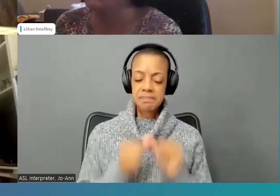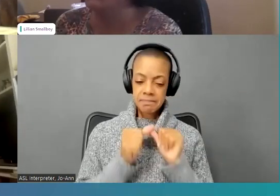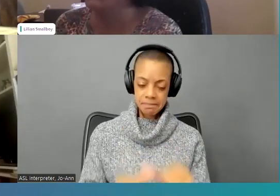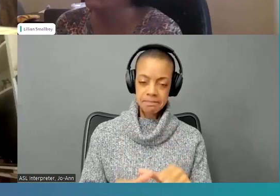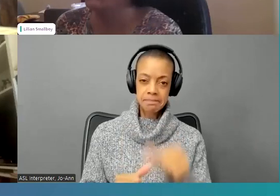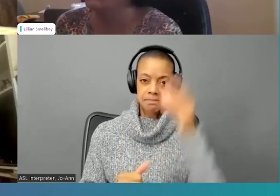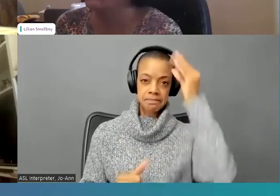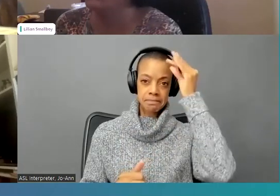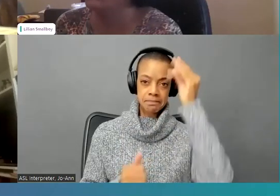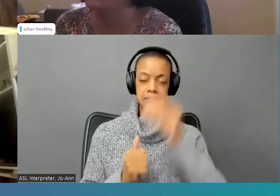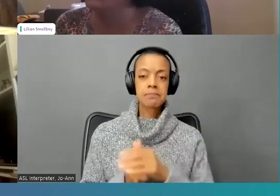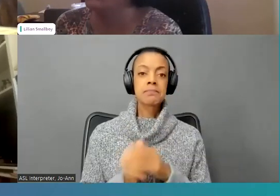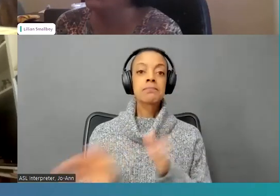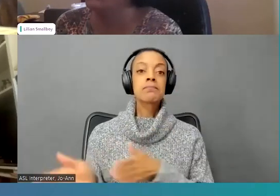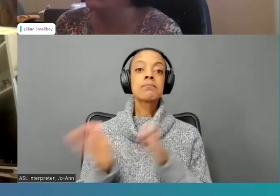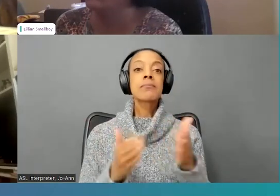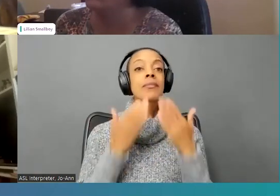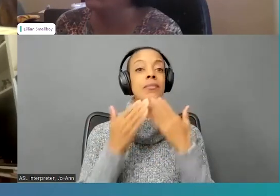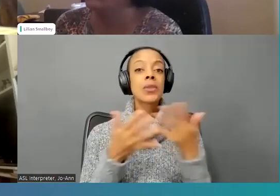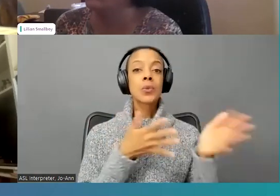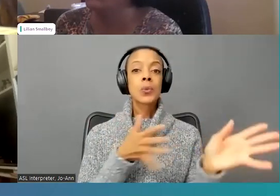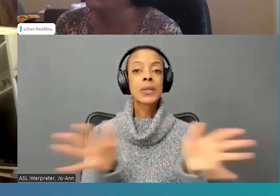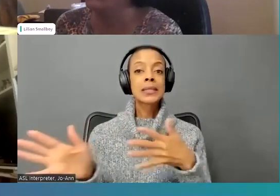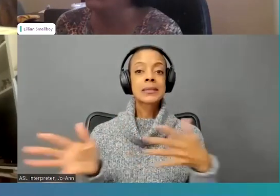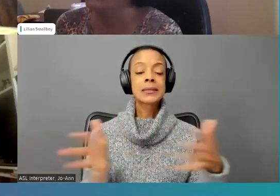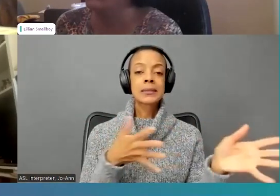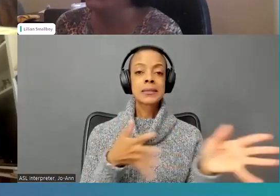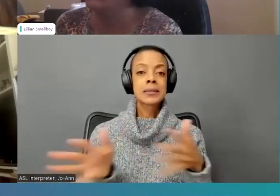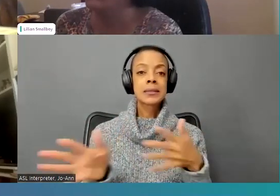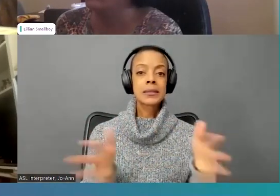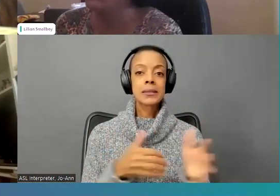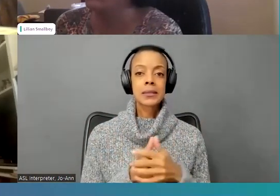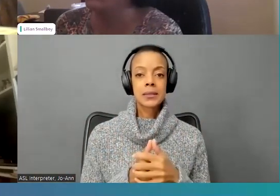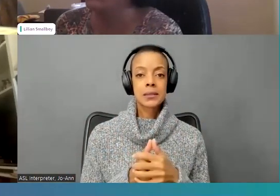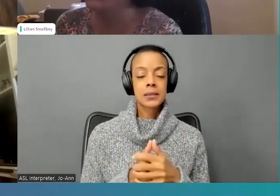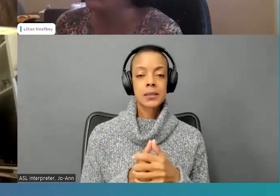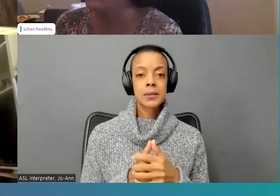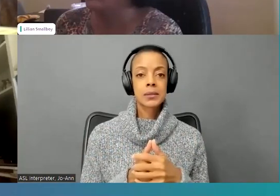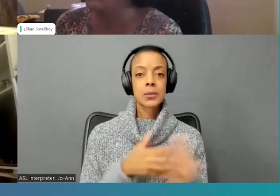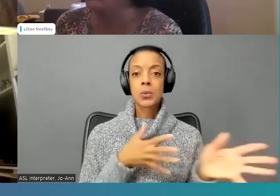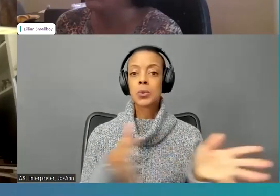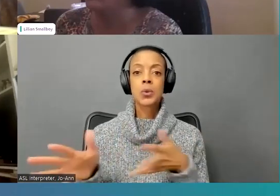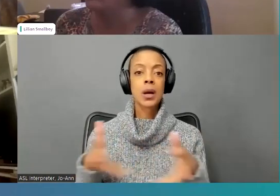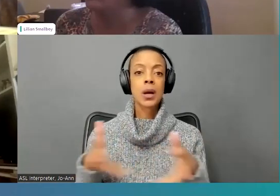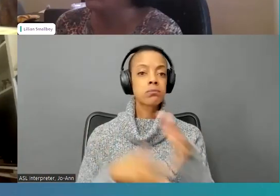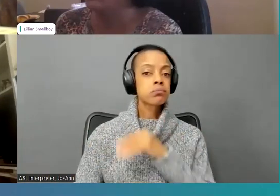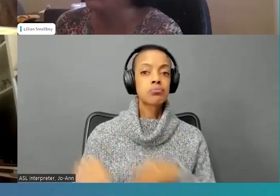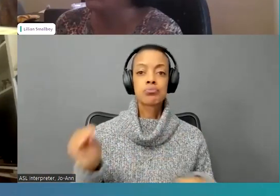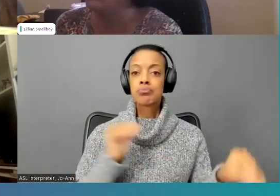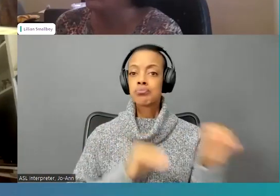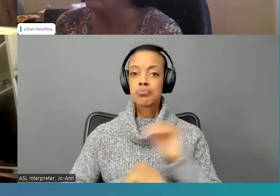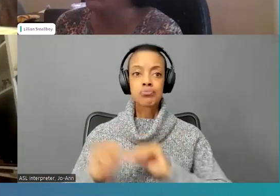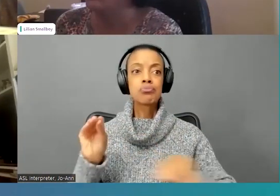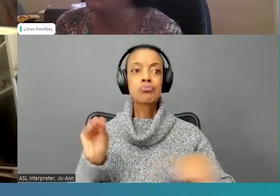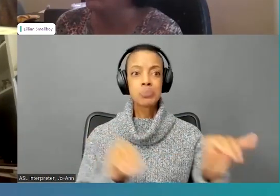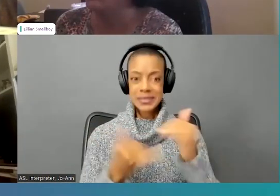then we give thanks to the wind, the Yuwawani, that the wind is always moving. And it too is a medicine,